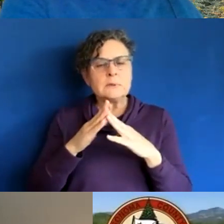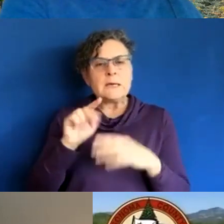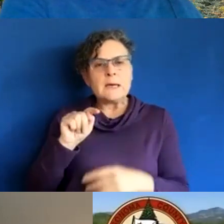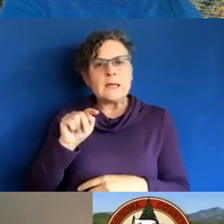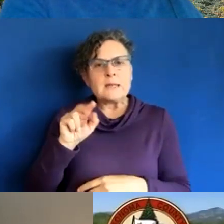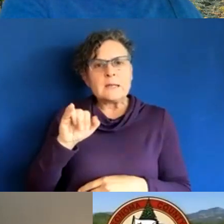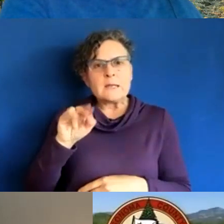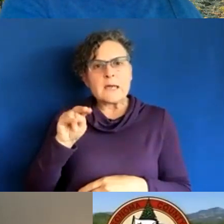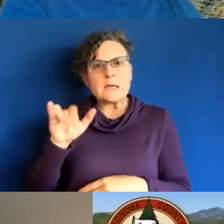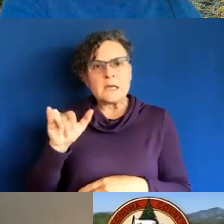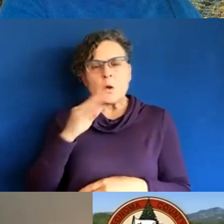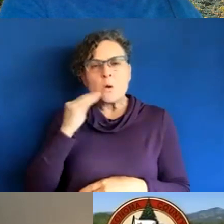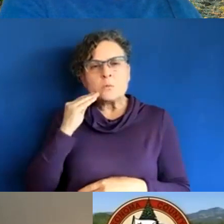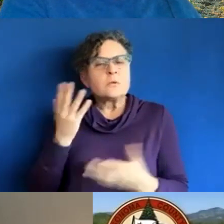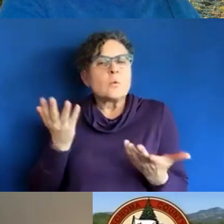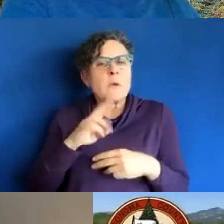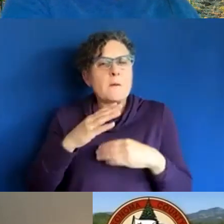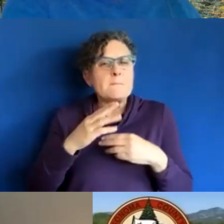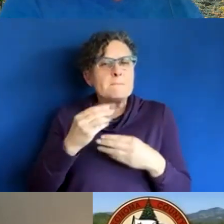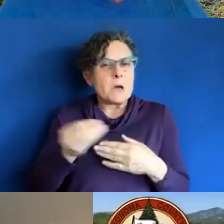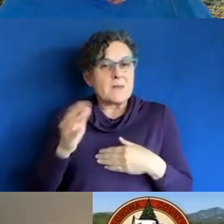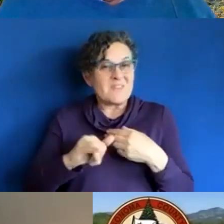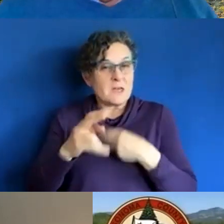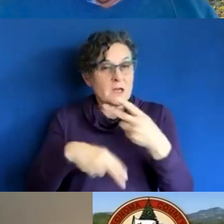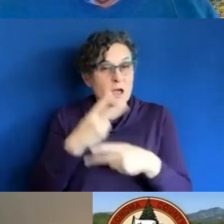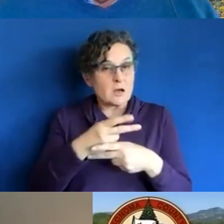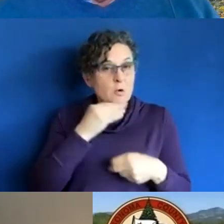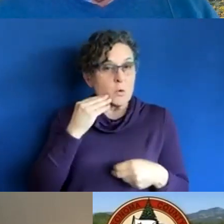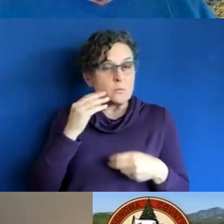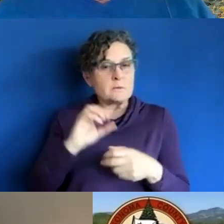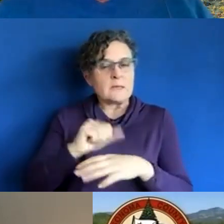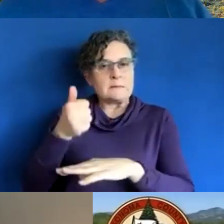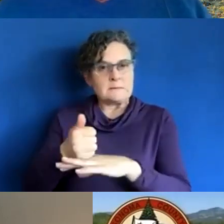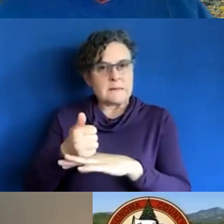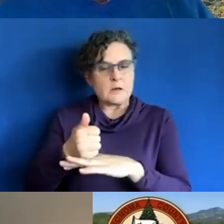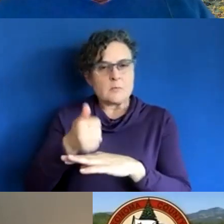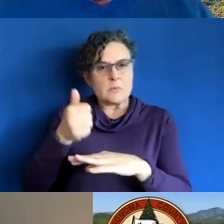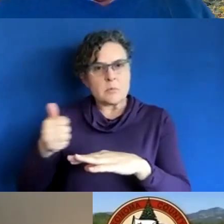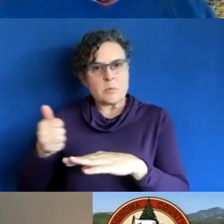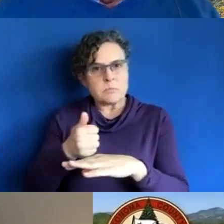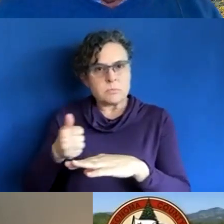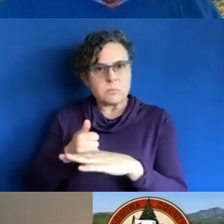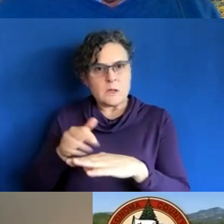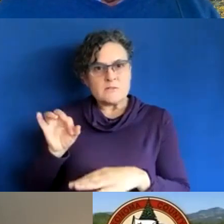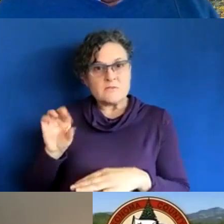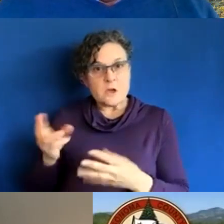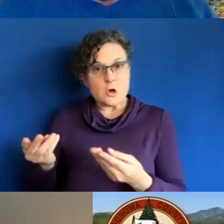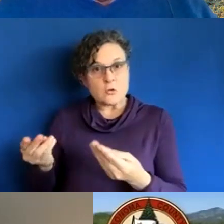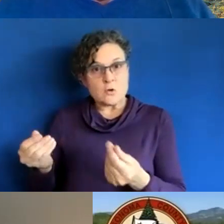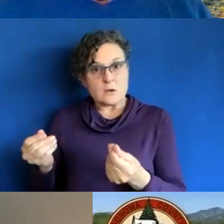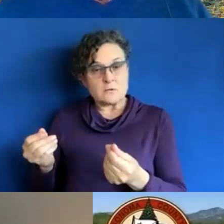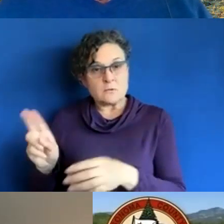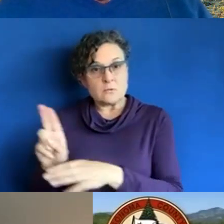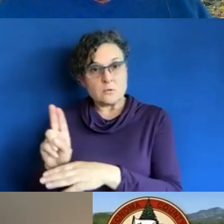camp trailers and setting them up on campgrounds for unsheltered persons to use? In some ways, we're doing that at